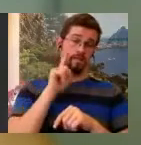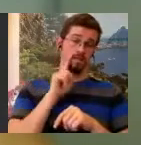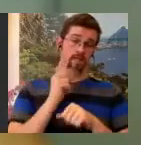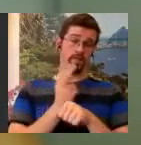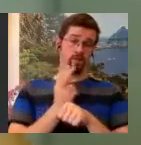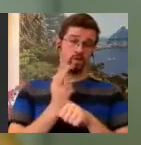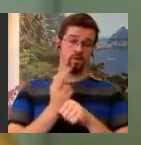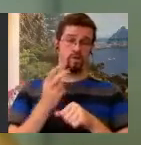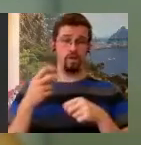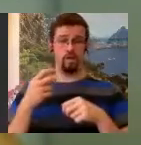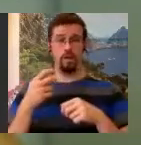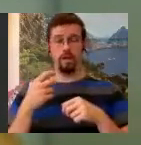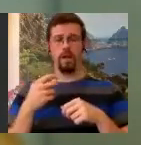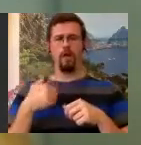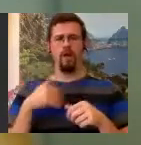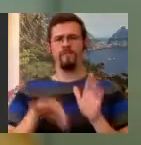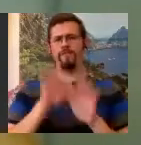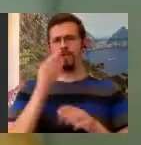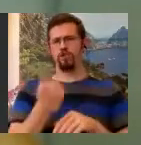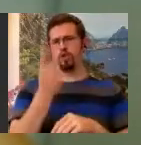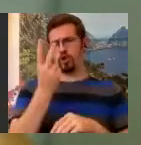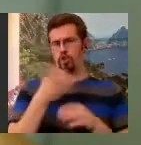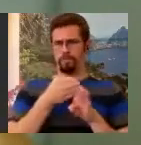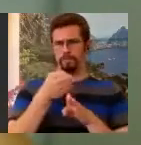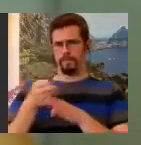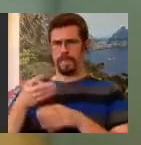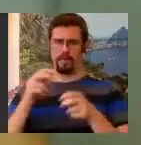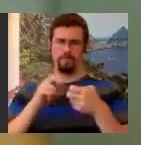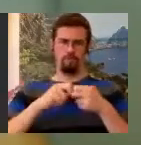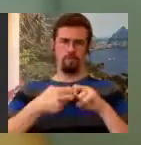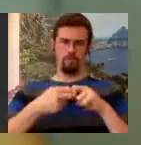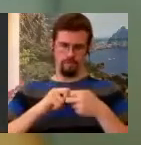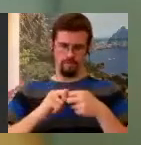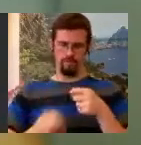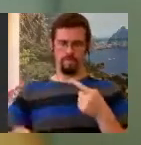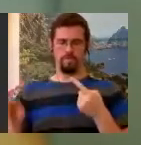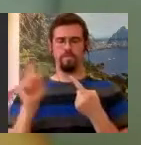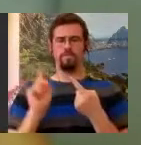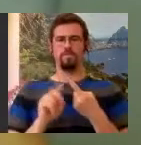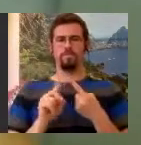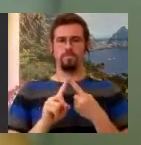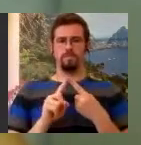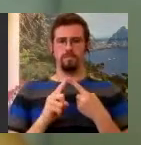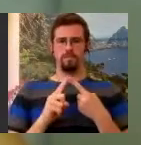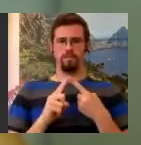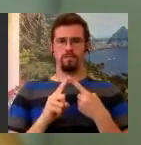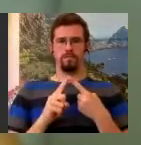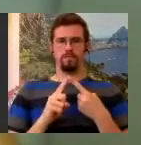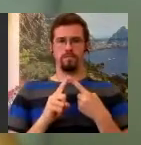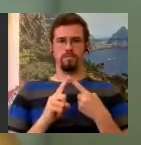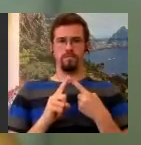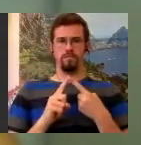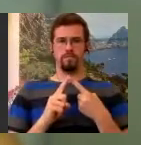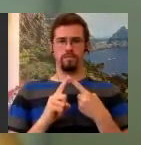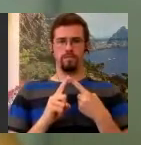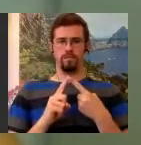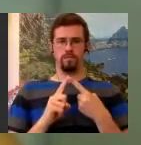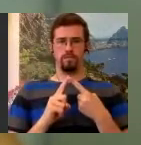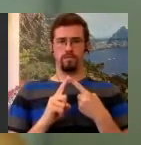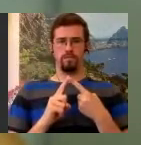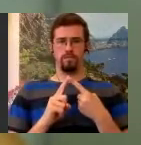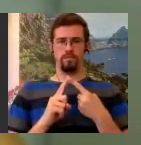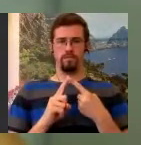two issues with this interface. The first one is that similar signs